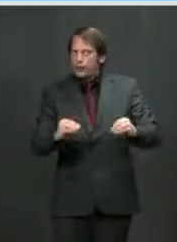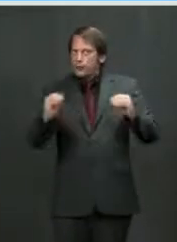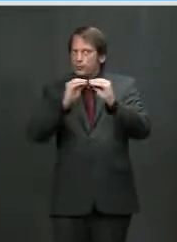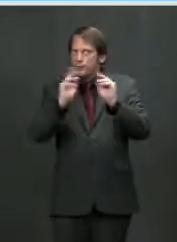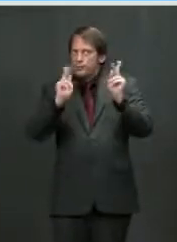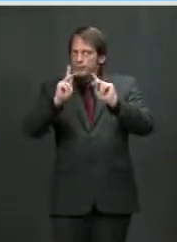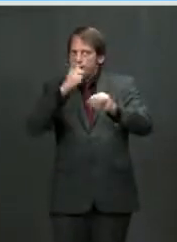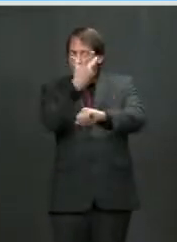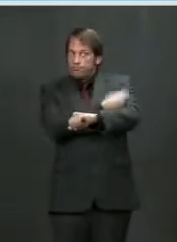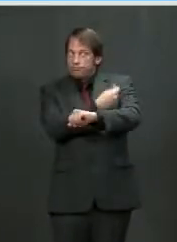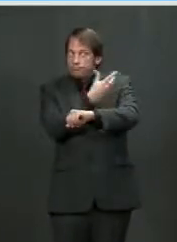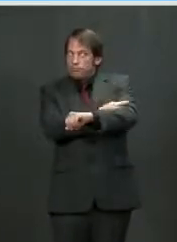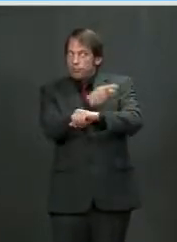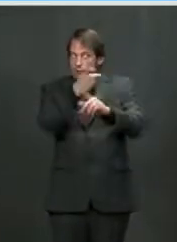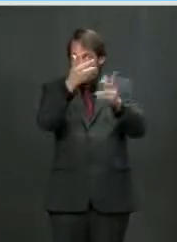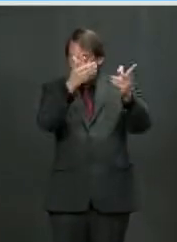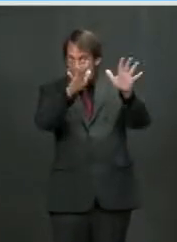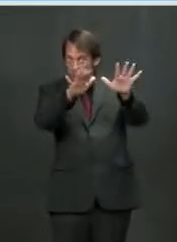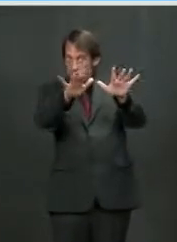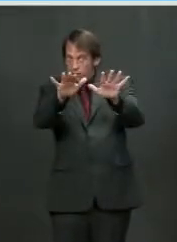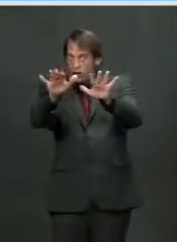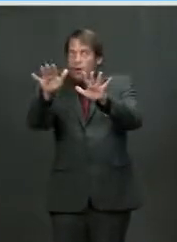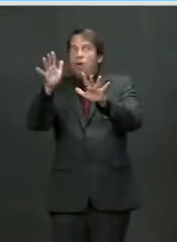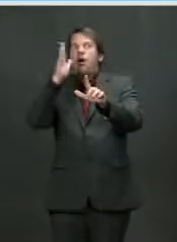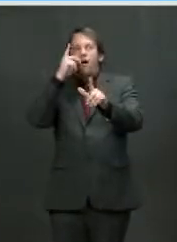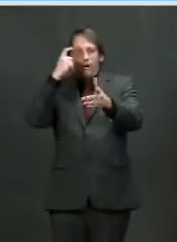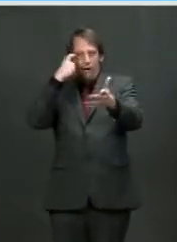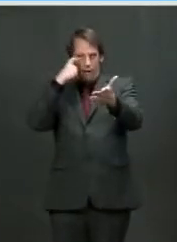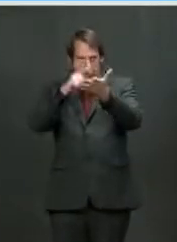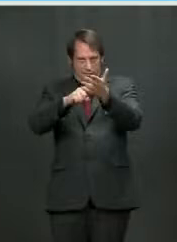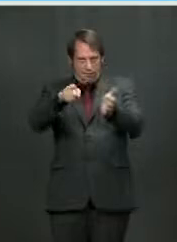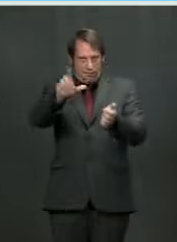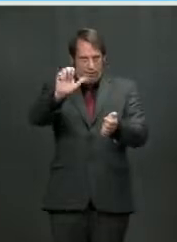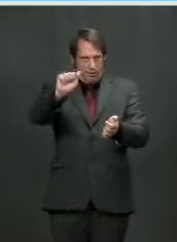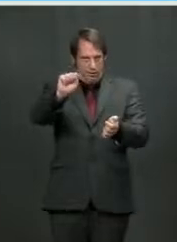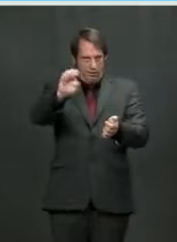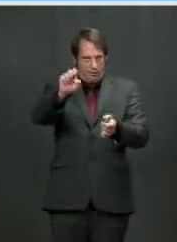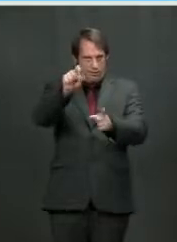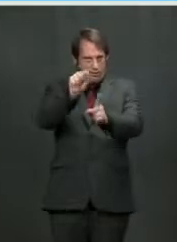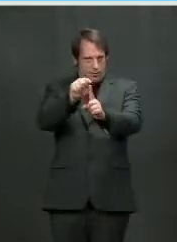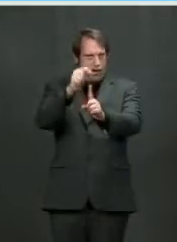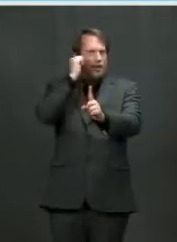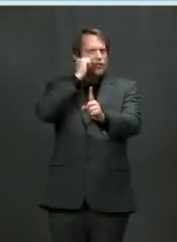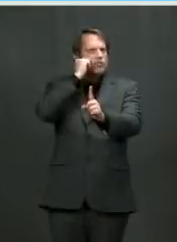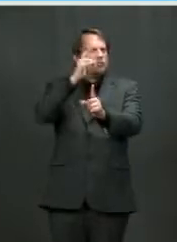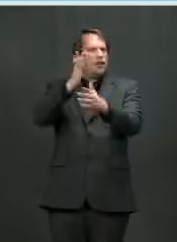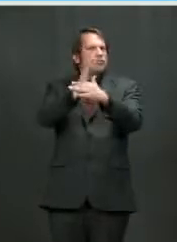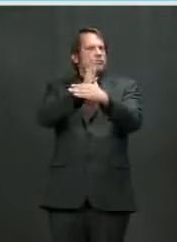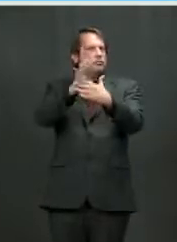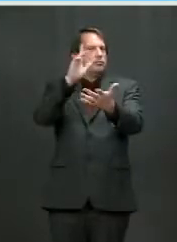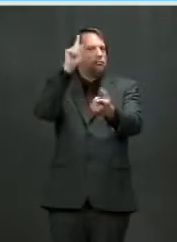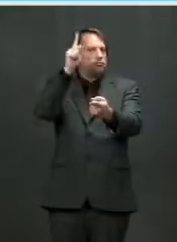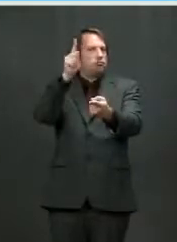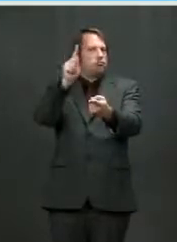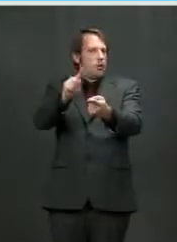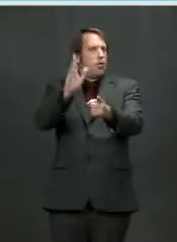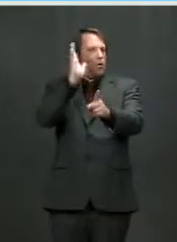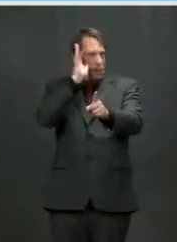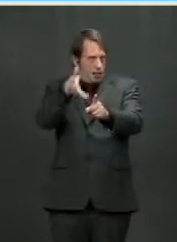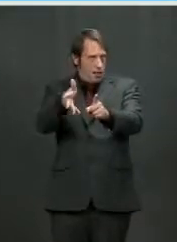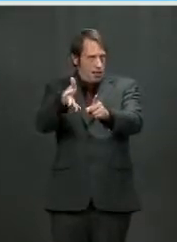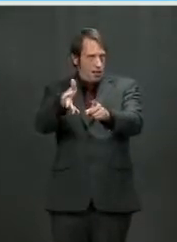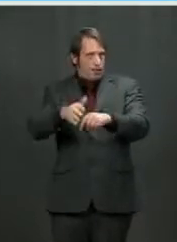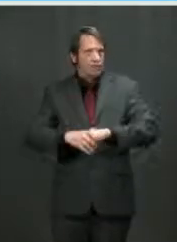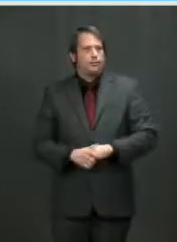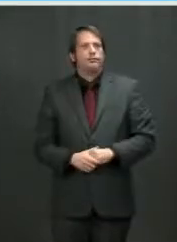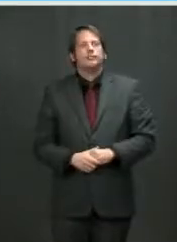a concomitant diminution in the number of cases that we see every day. And with that, the cascading domino effect of